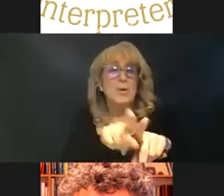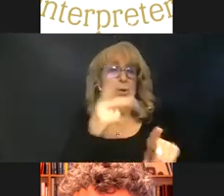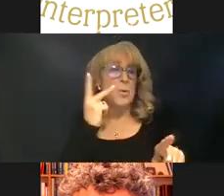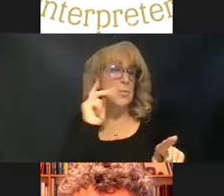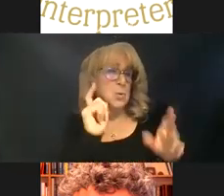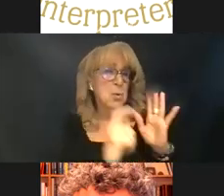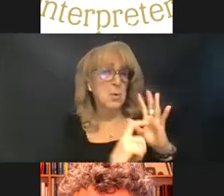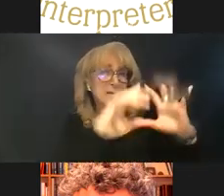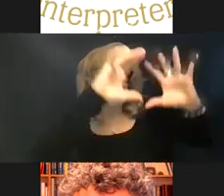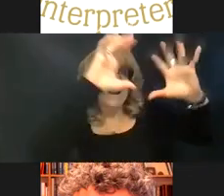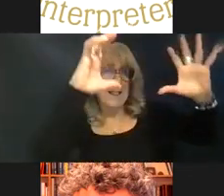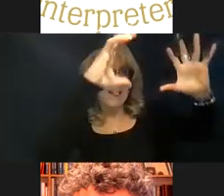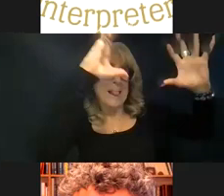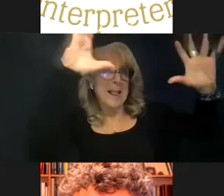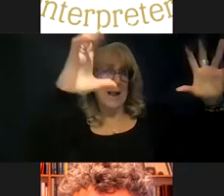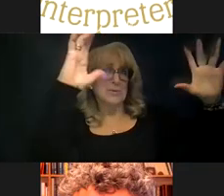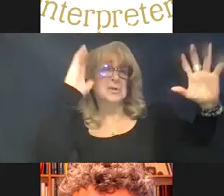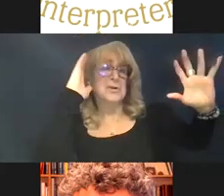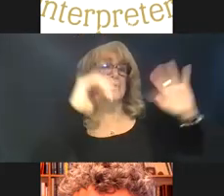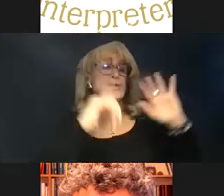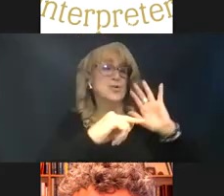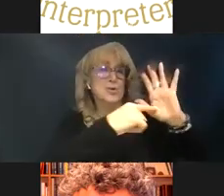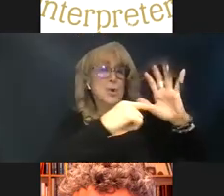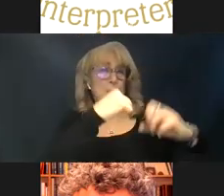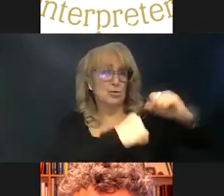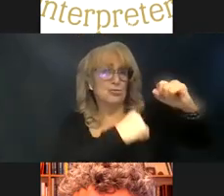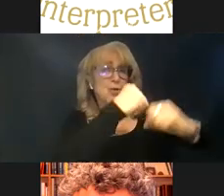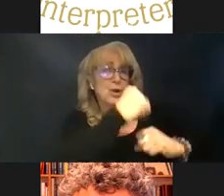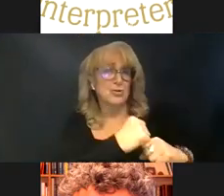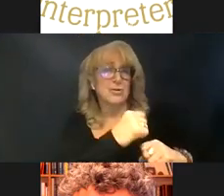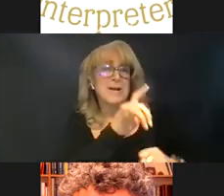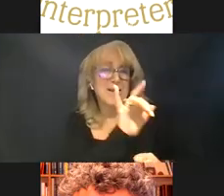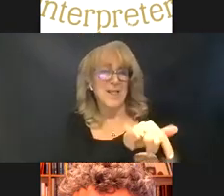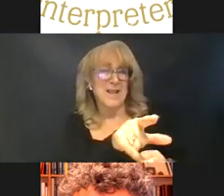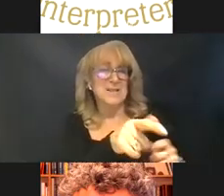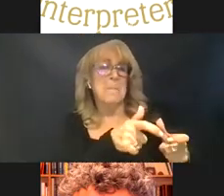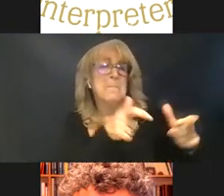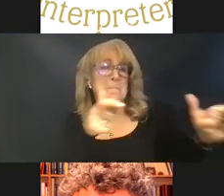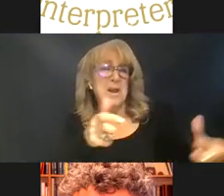to visualize this structure. And this is actually a big vortex.